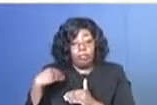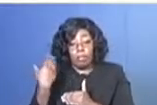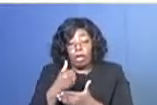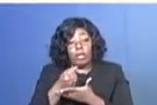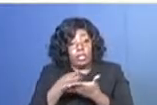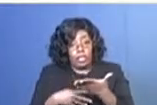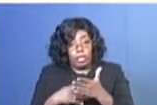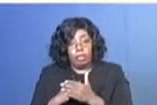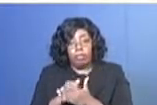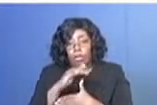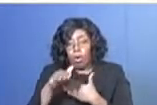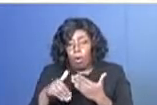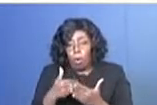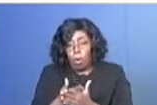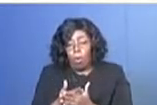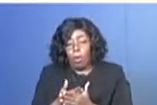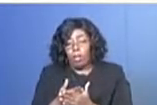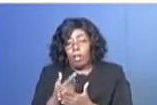All the